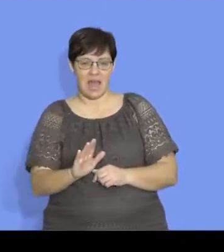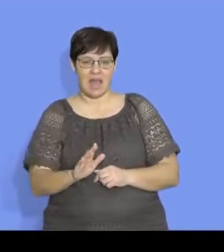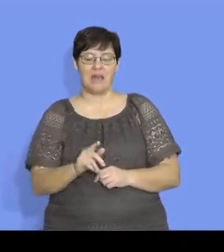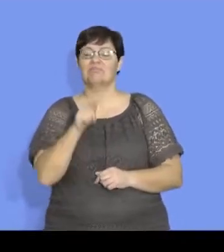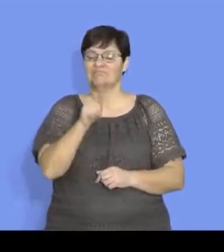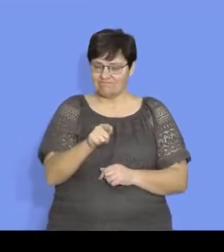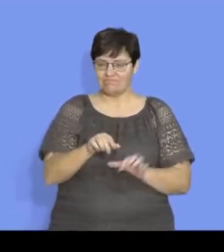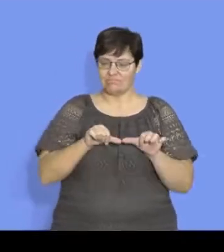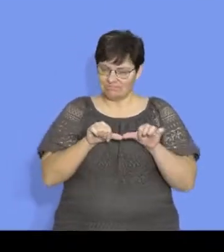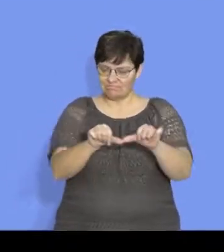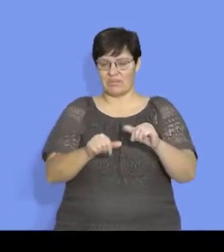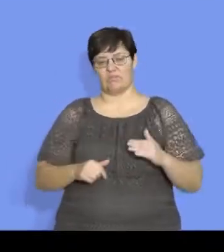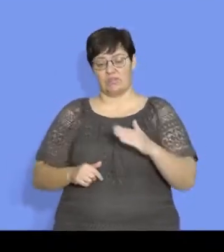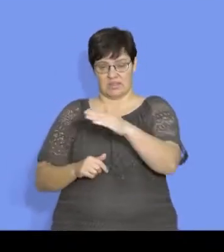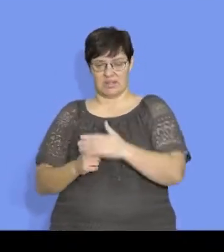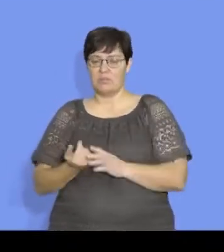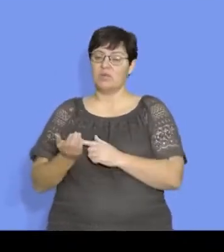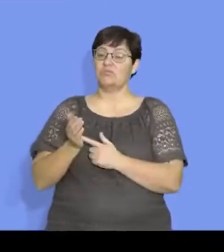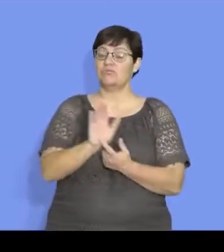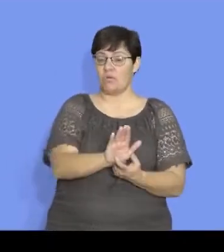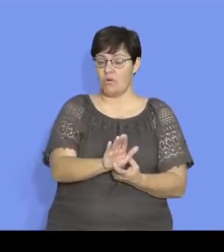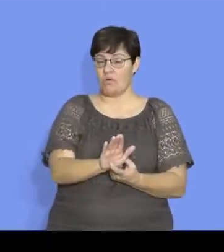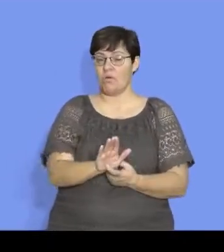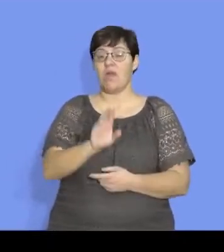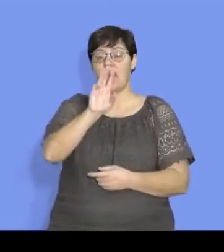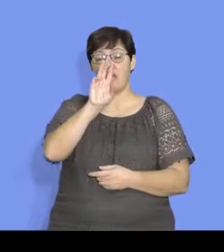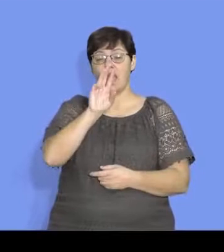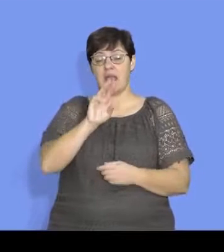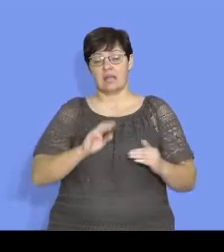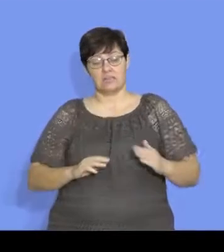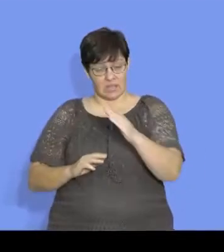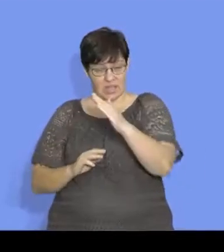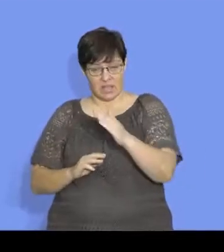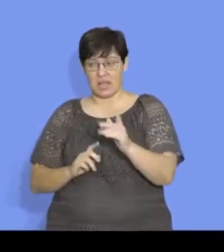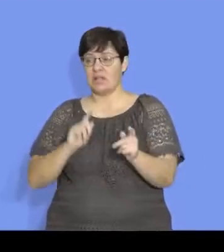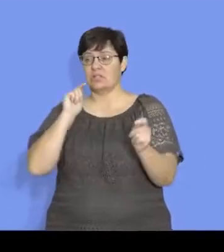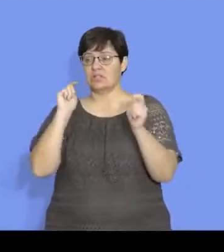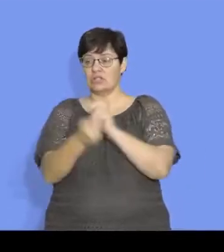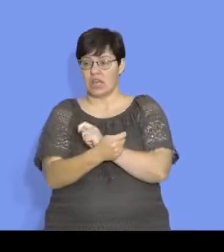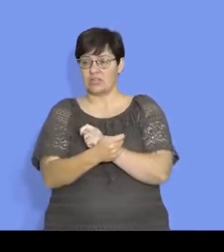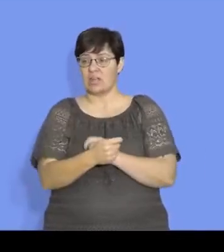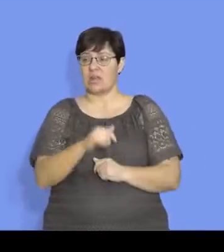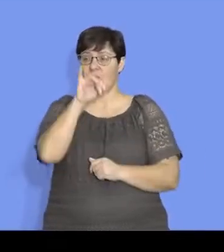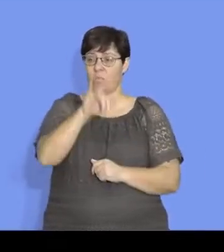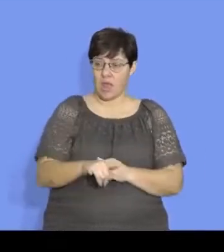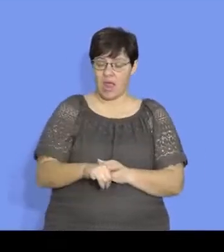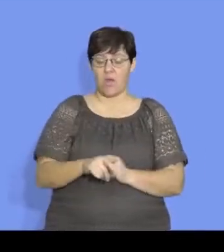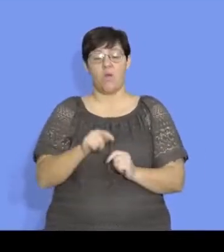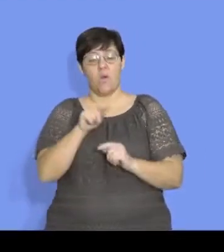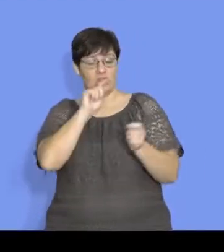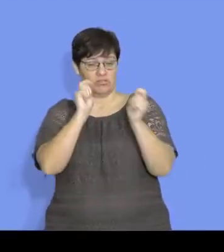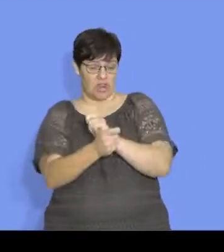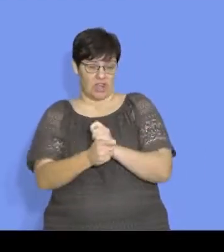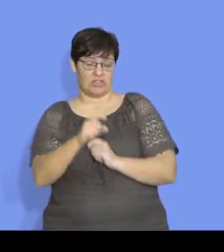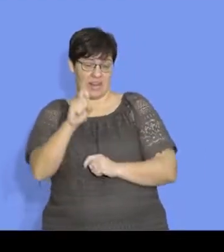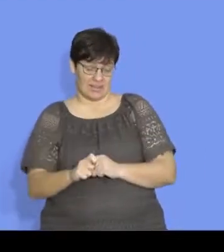gradient. It's in the form where we're showing the gradient is the change in y over the change in x. But we can unwrap that. We